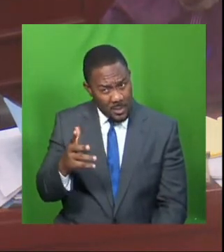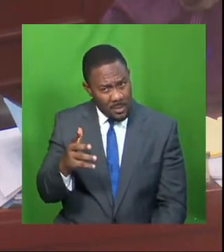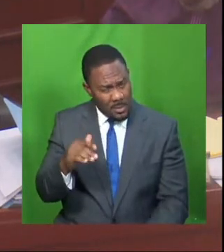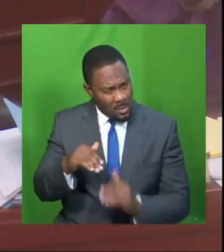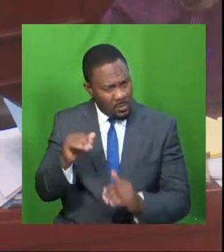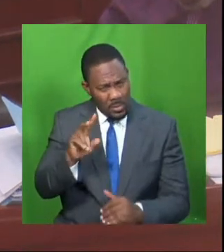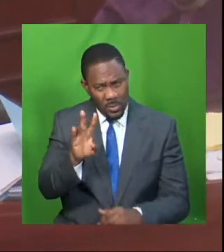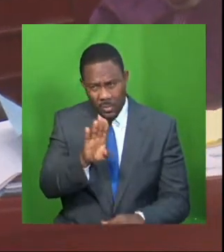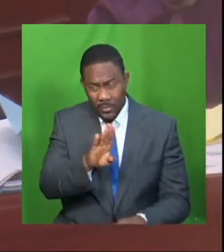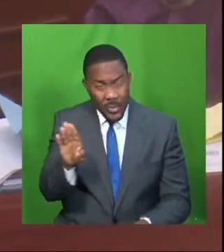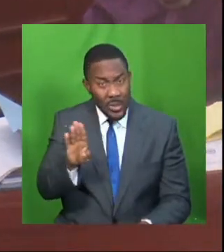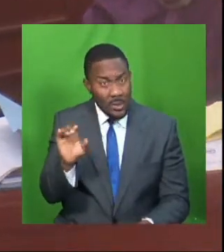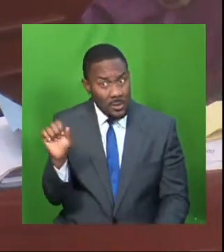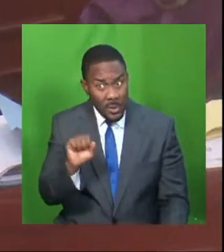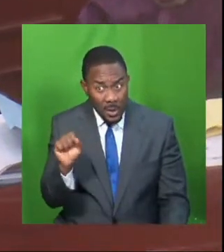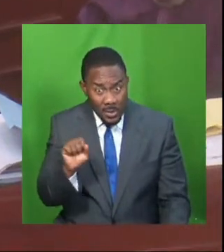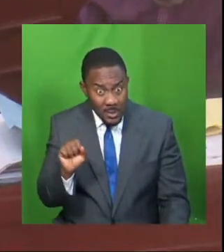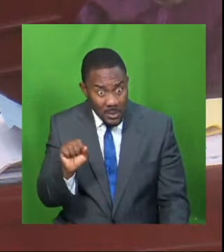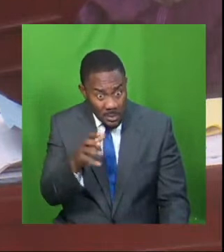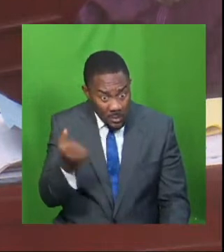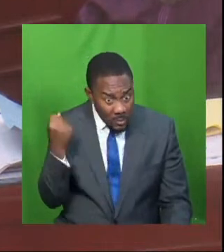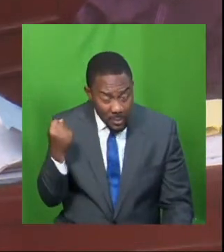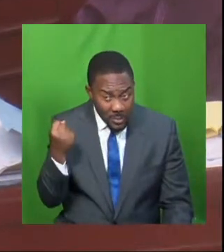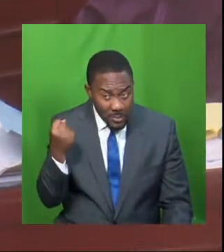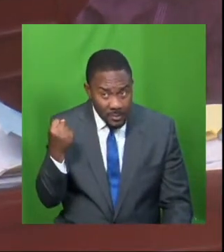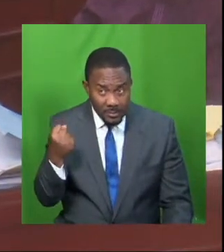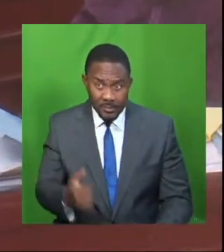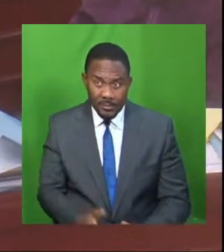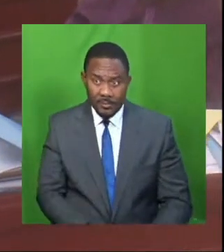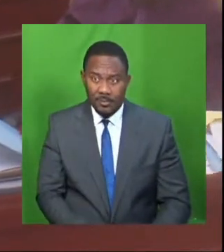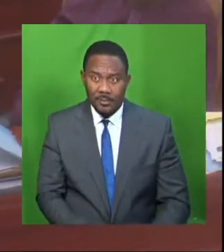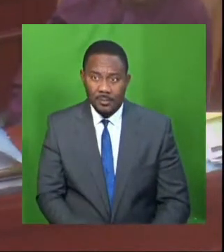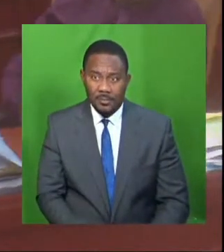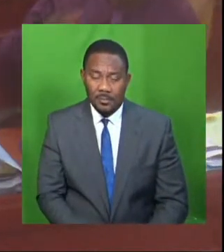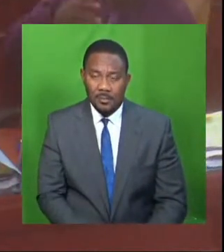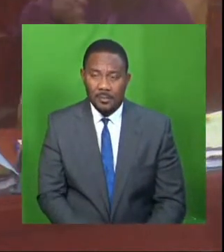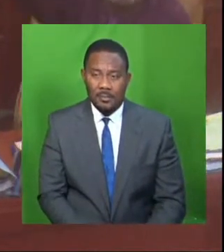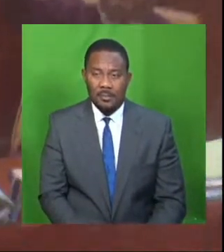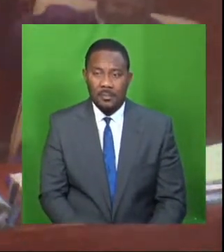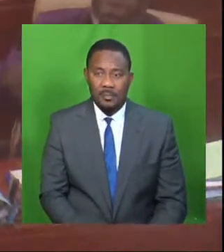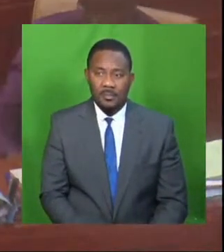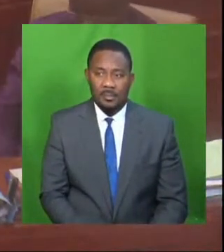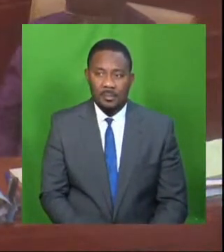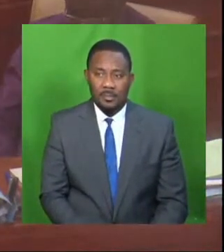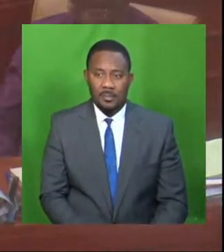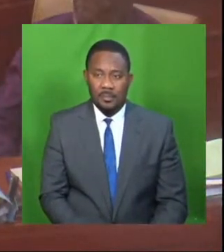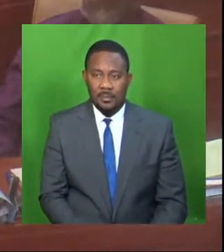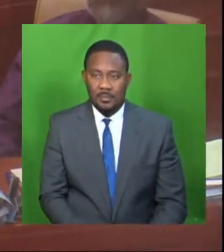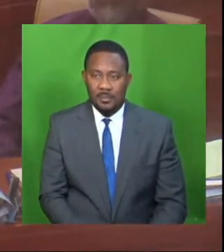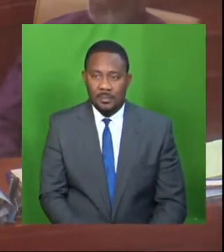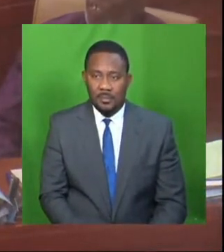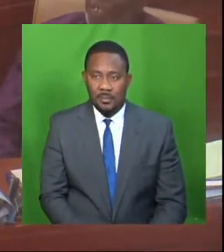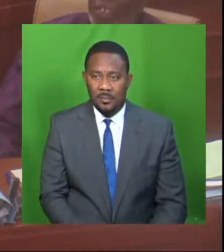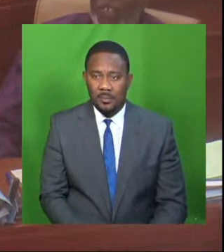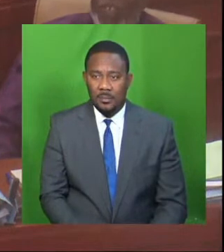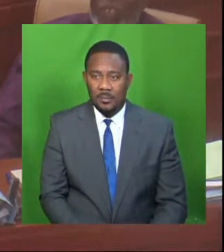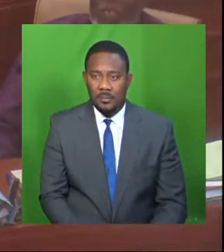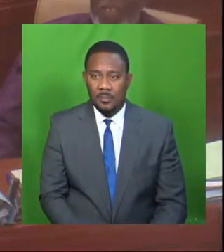and the direction was that we should step those items down until the minister comes in person to Lagos